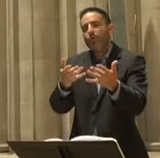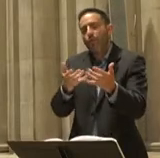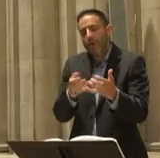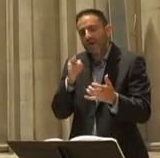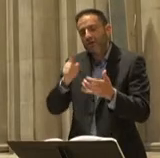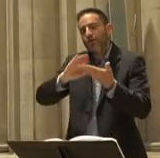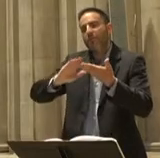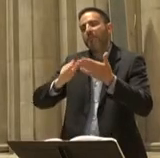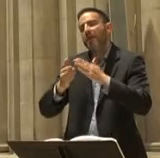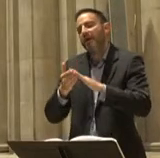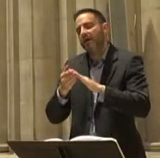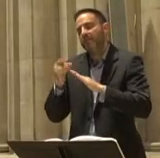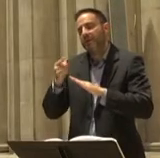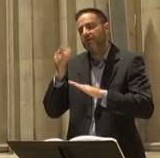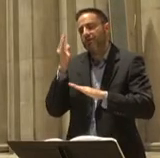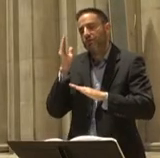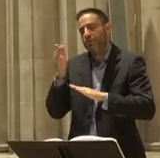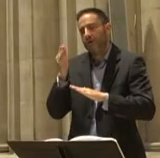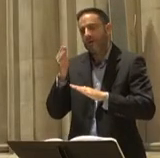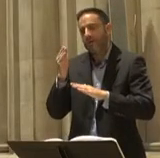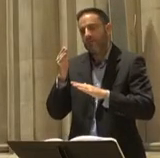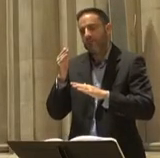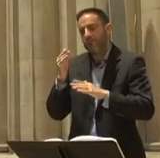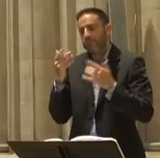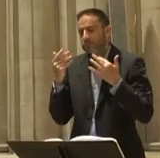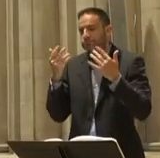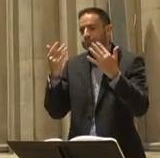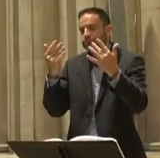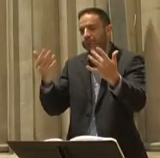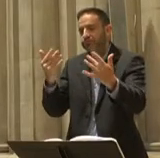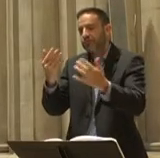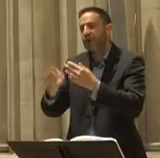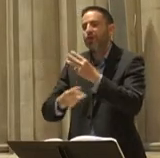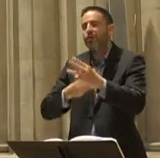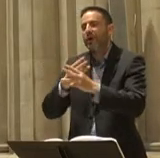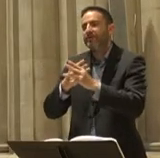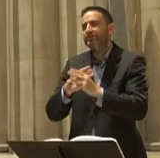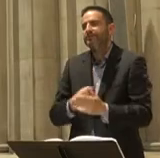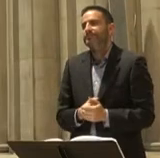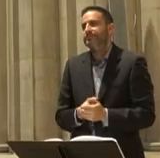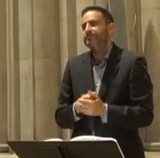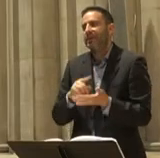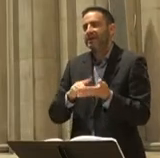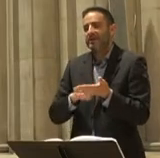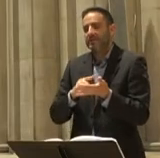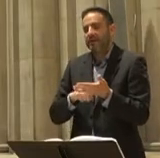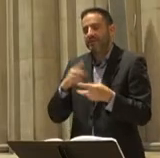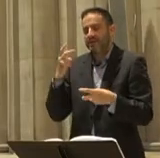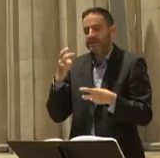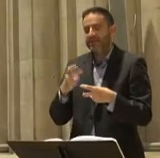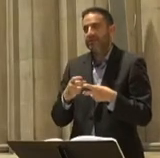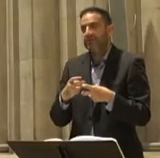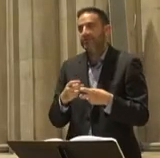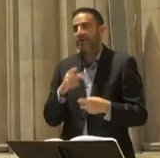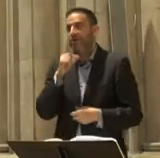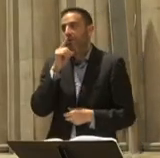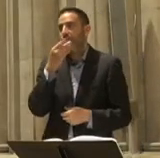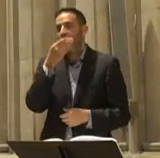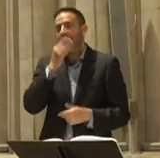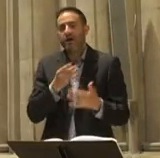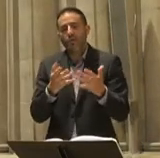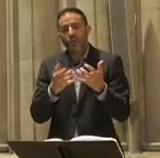you will set the world on fire." Well, sometimes it's very difficult to be who God meant you to